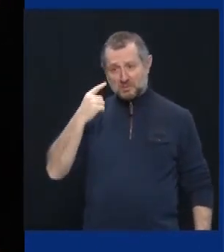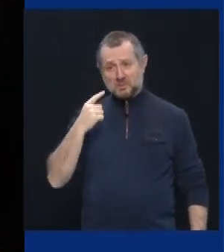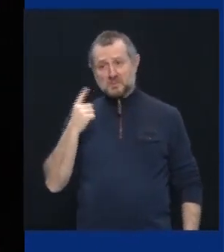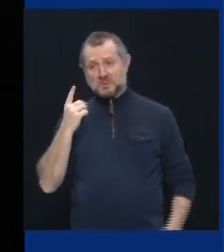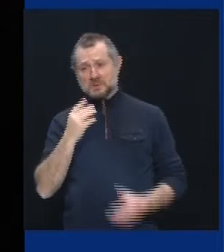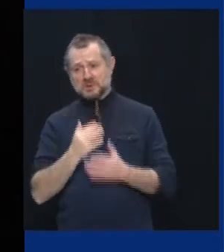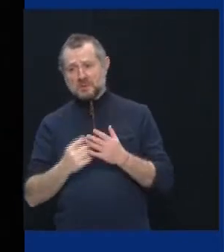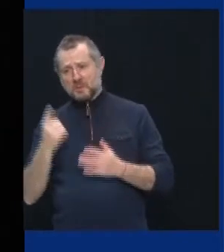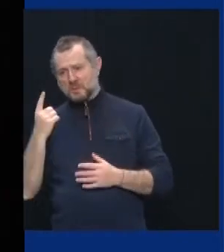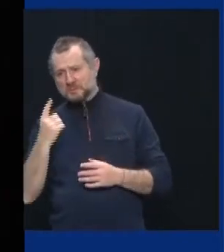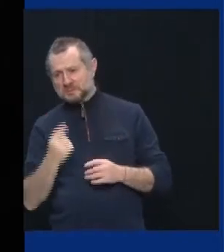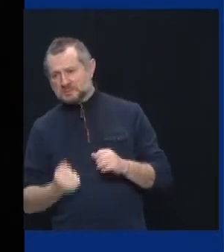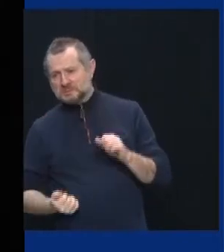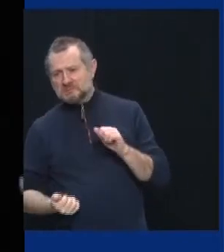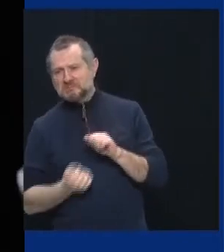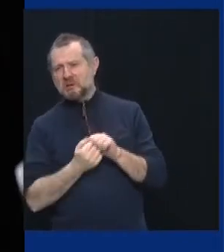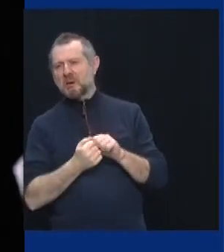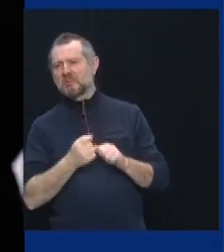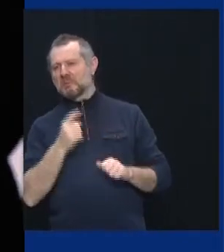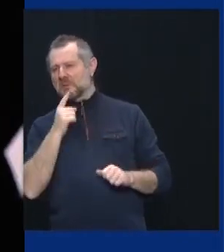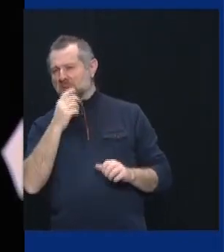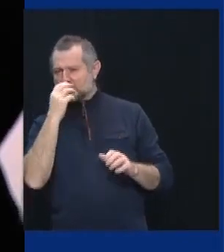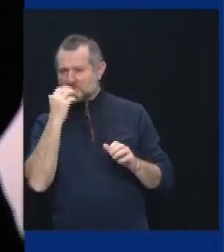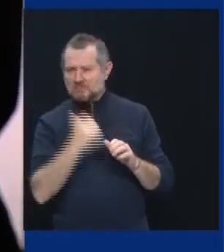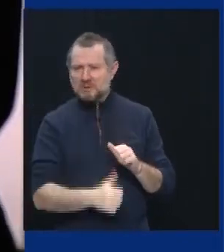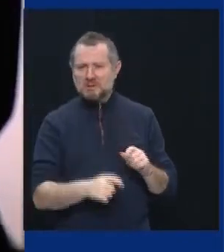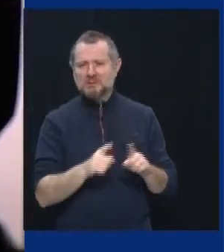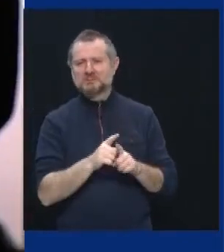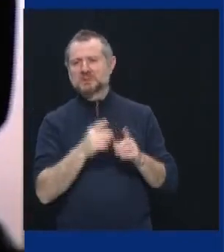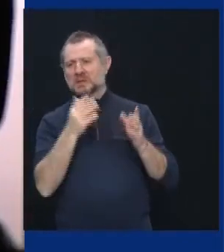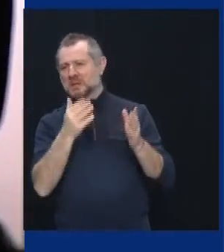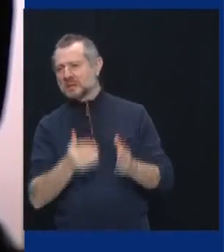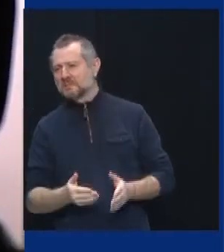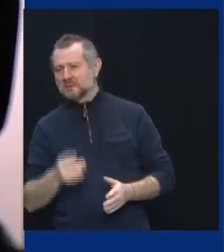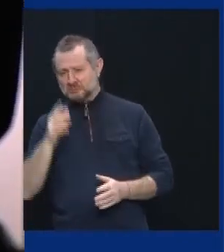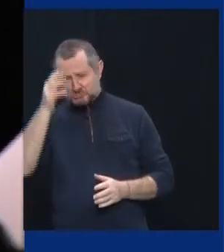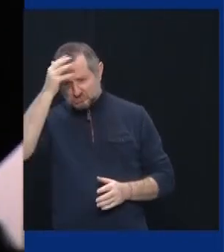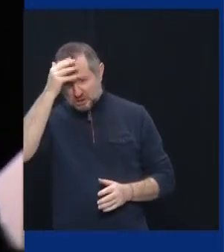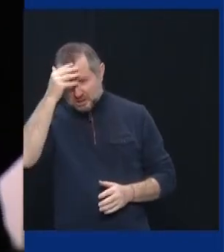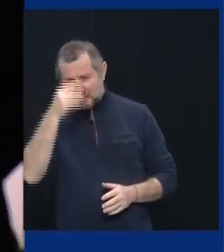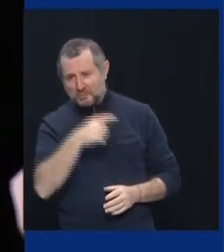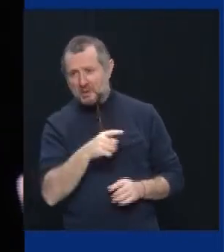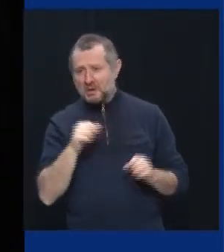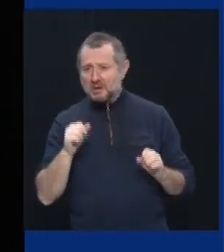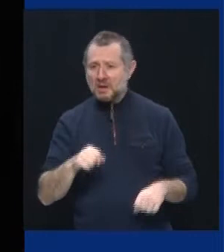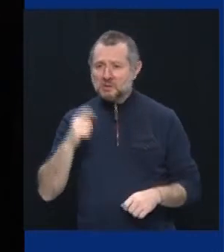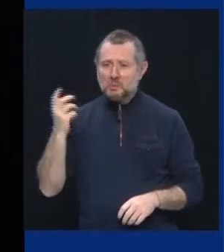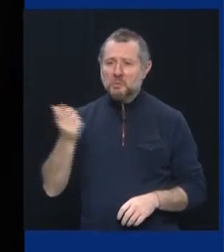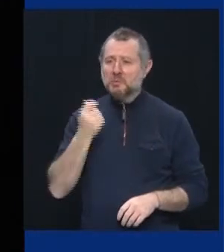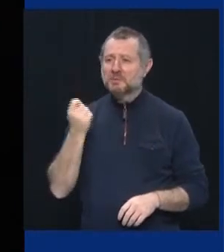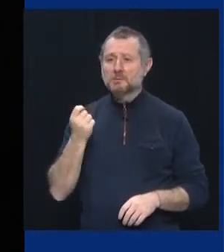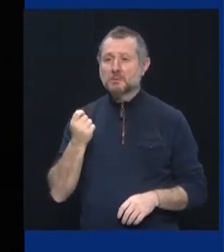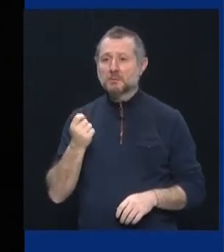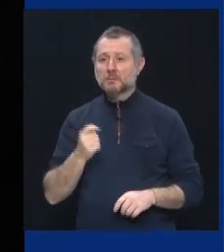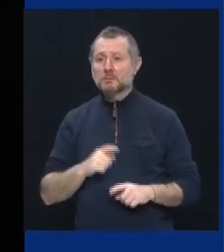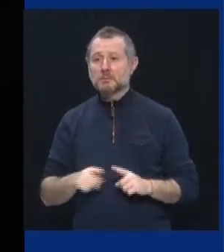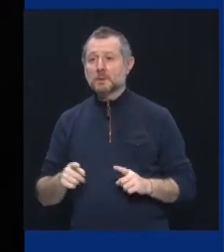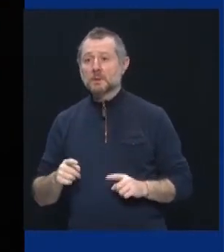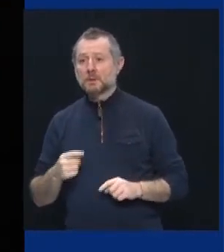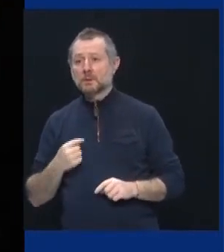mean as he could possibly. I was in total amazement when he would